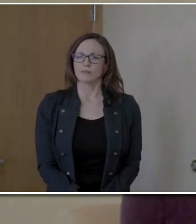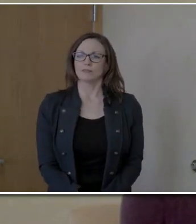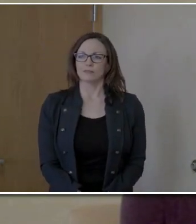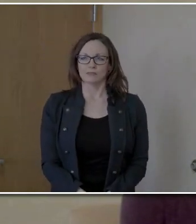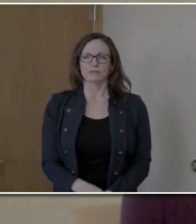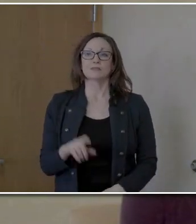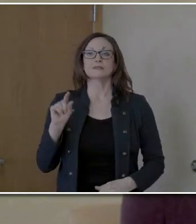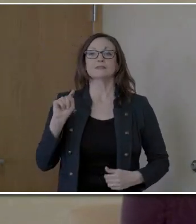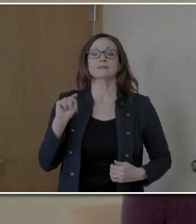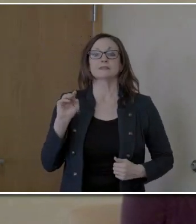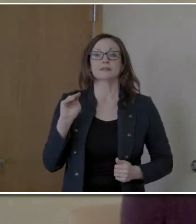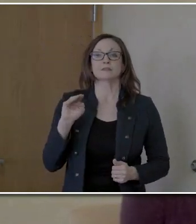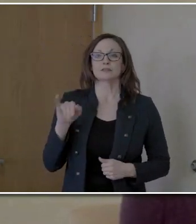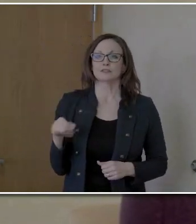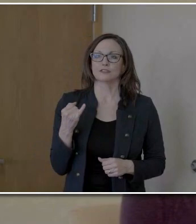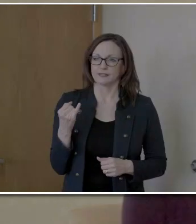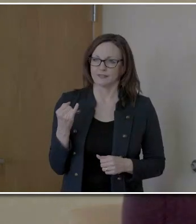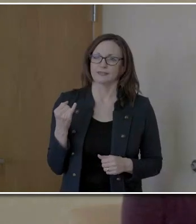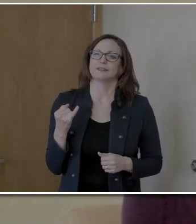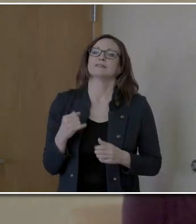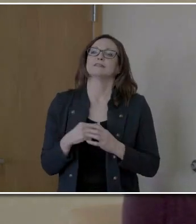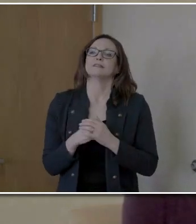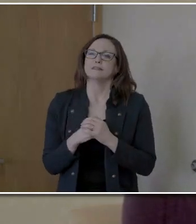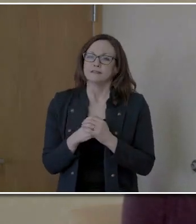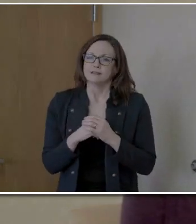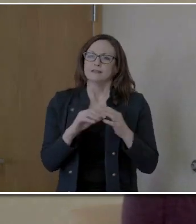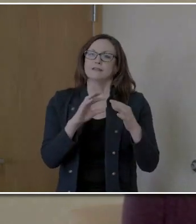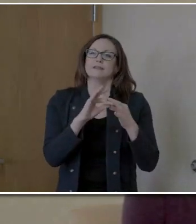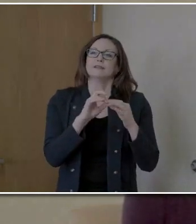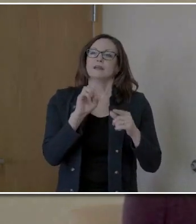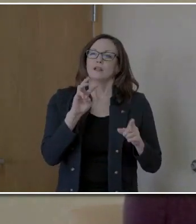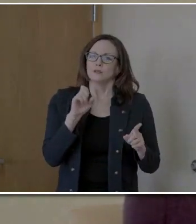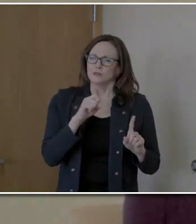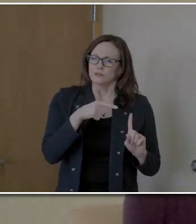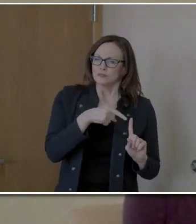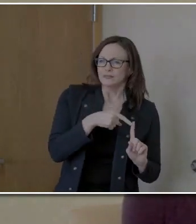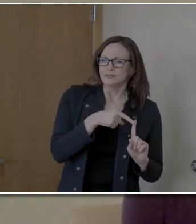to publish? And how should those facilities be handling COVID cases